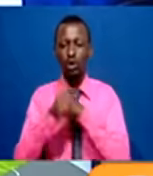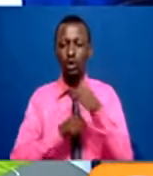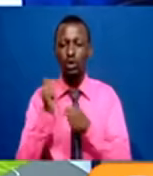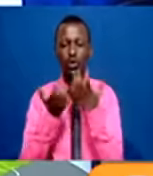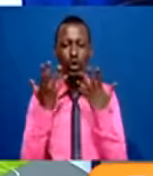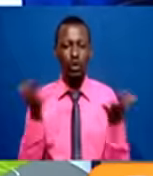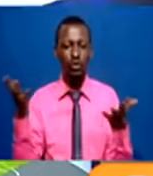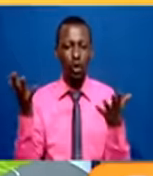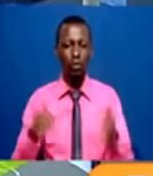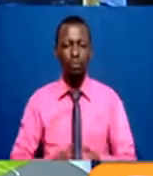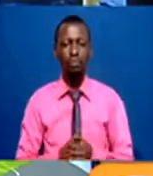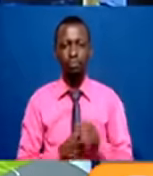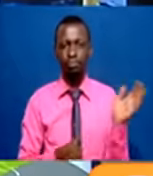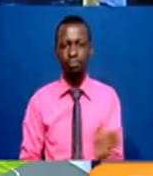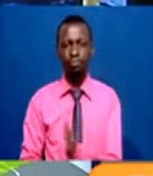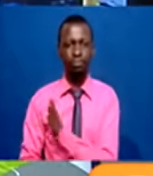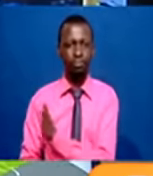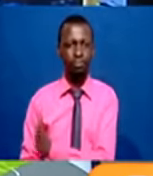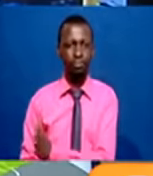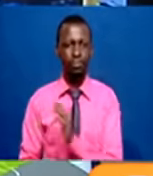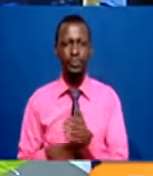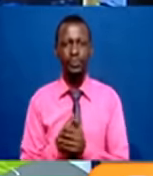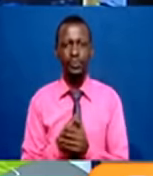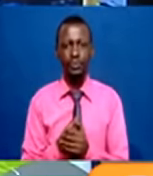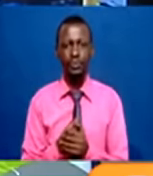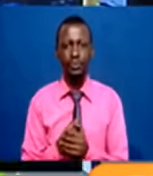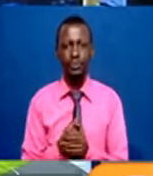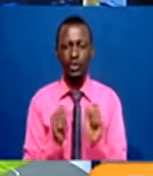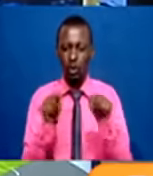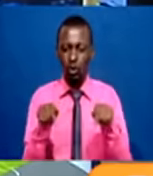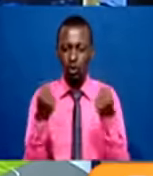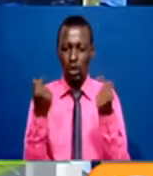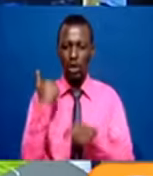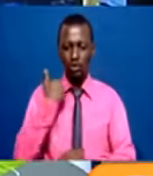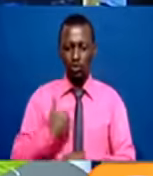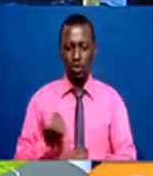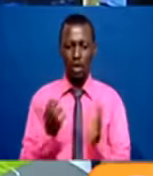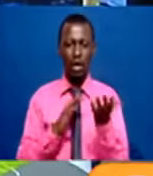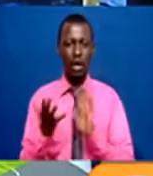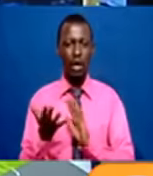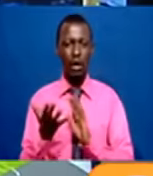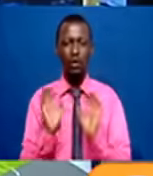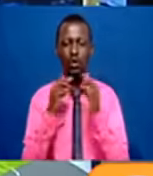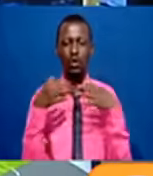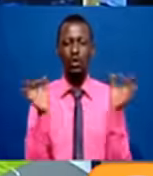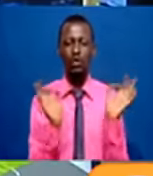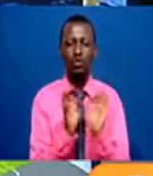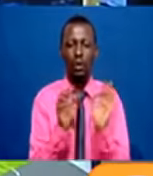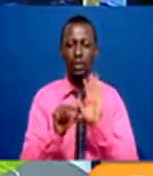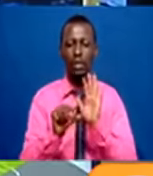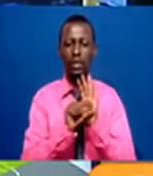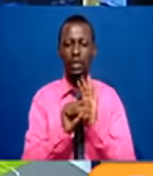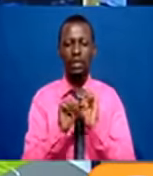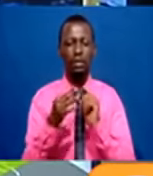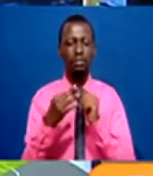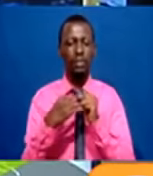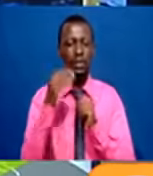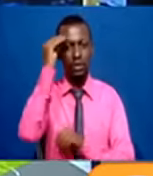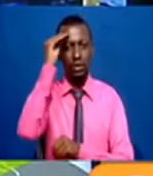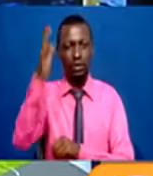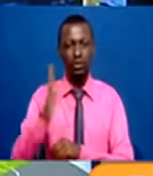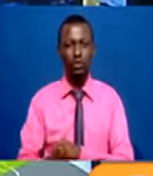Now, to a standoff over autopsy results, the family of the deceased grade 8 pupil at Joy Gardens Primary